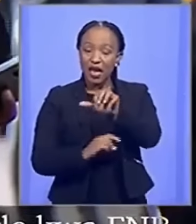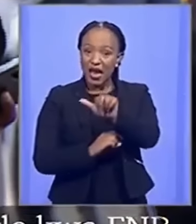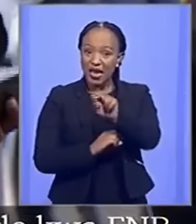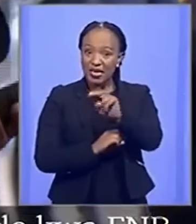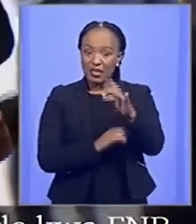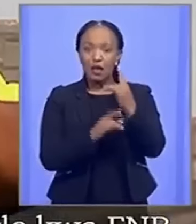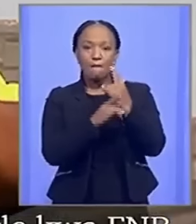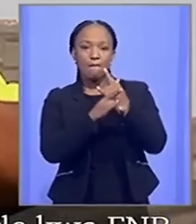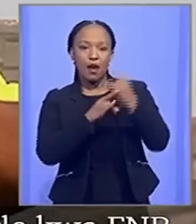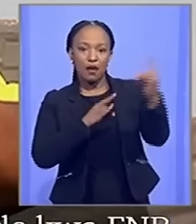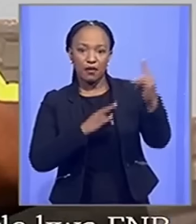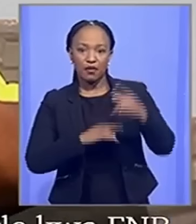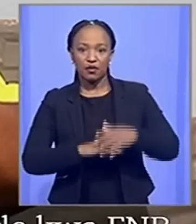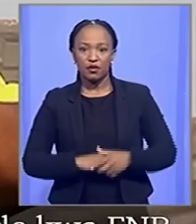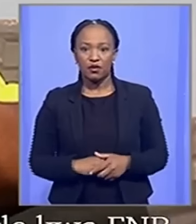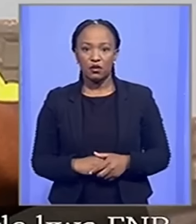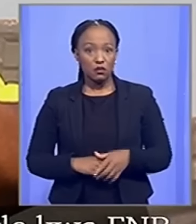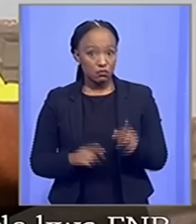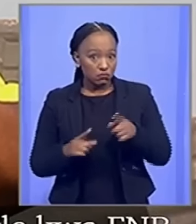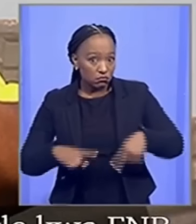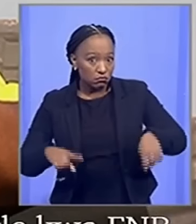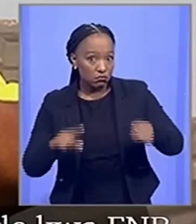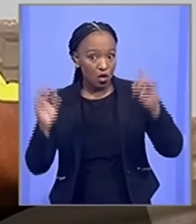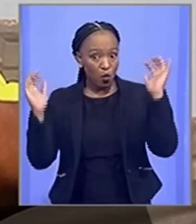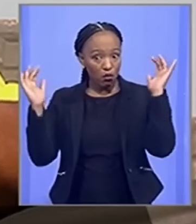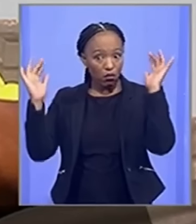Le tla ja ko rallying na.